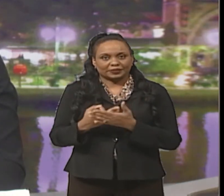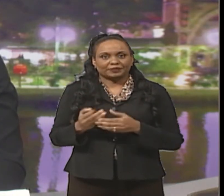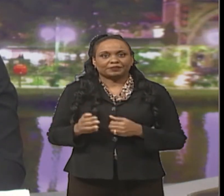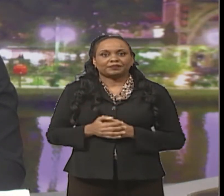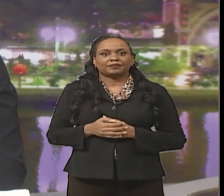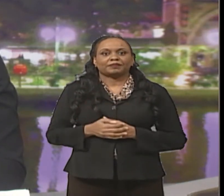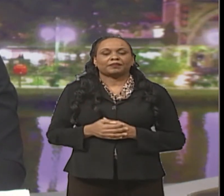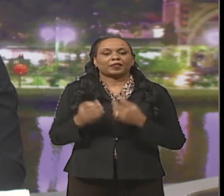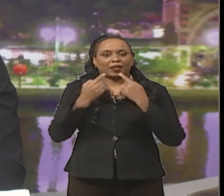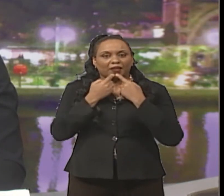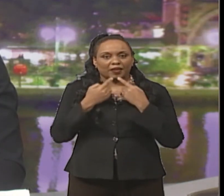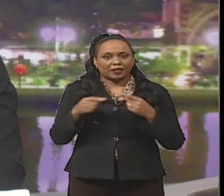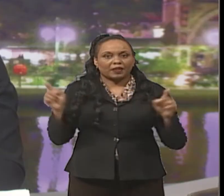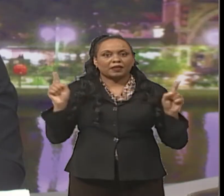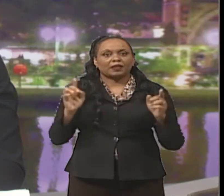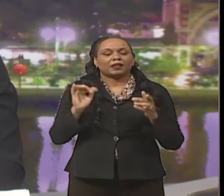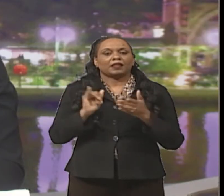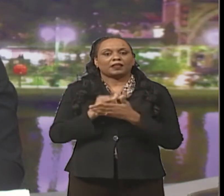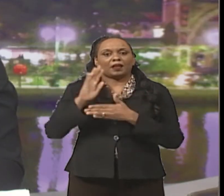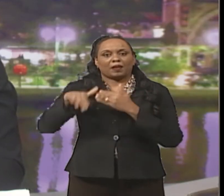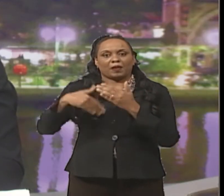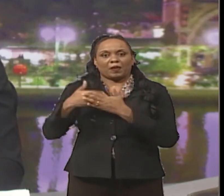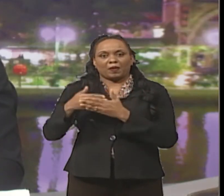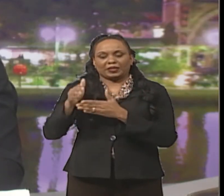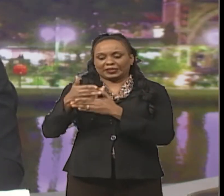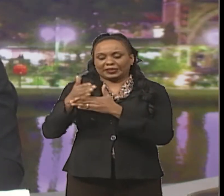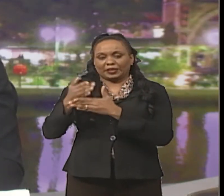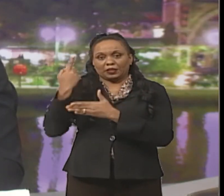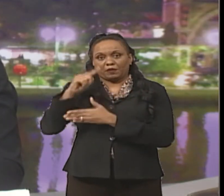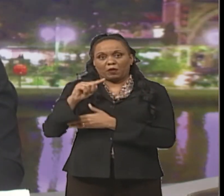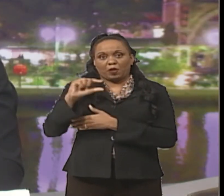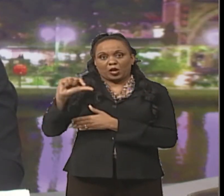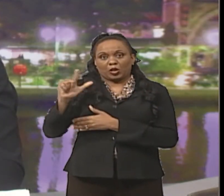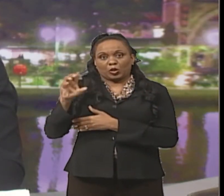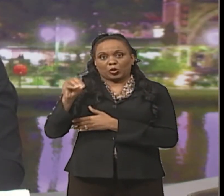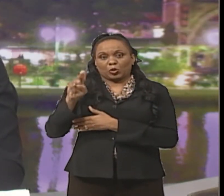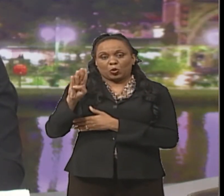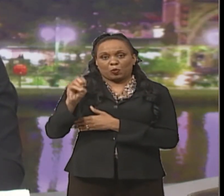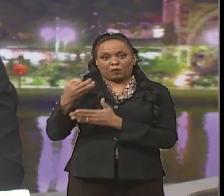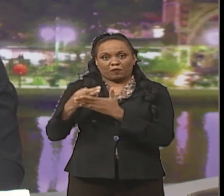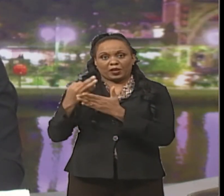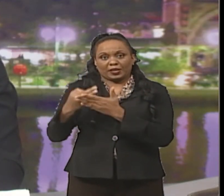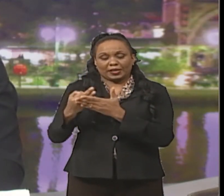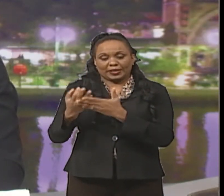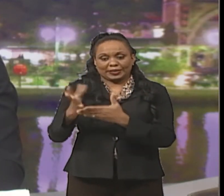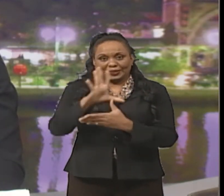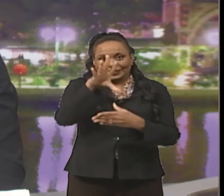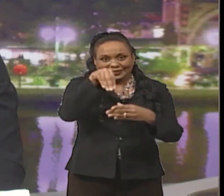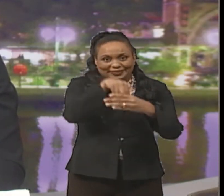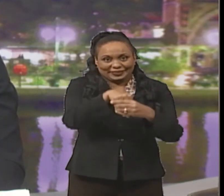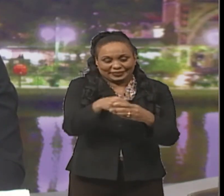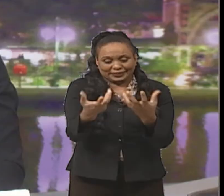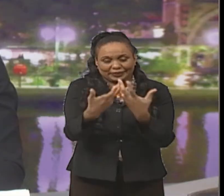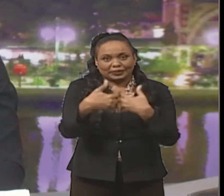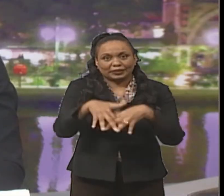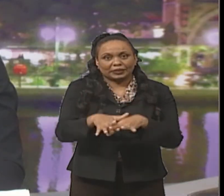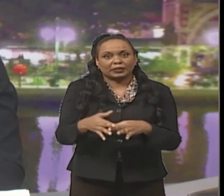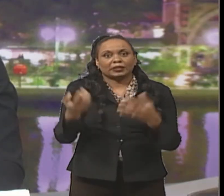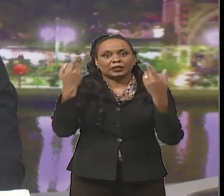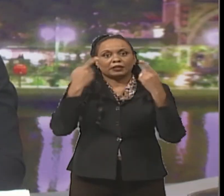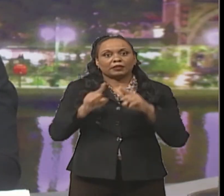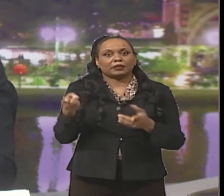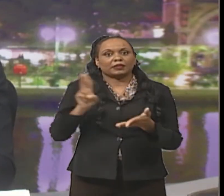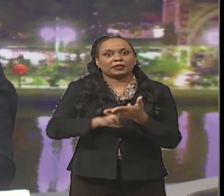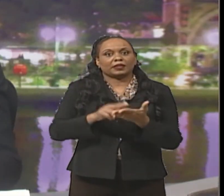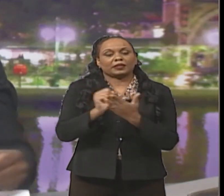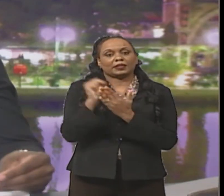Limited announced that it has divested its shares of Globe Finance following the execution of the amalgamation. The agreement was signed on